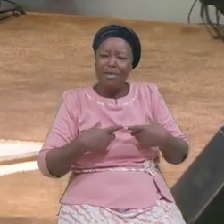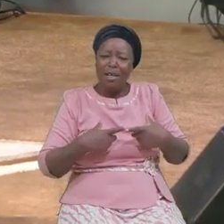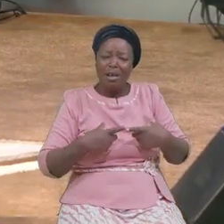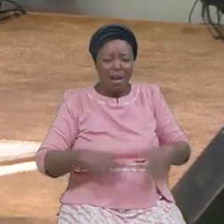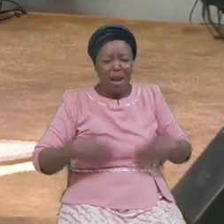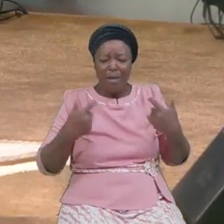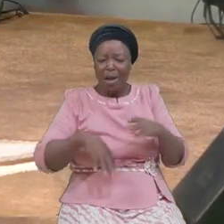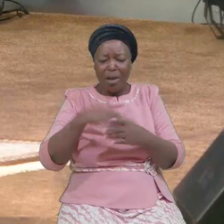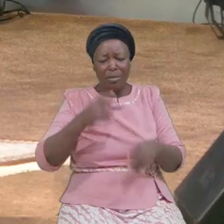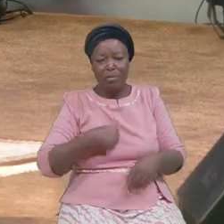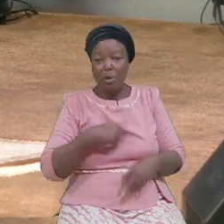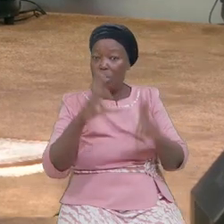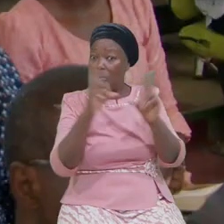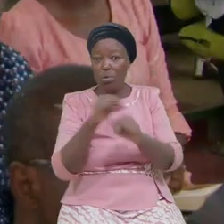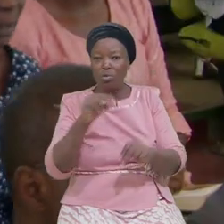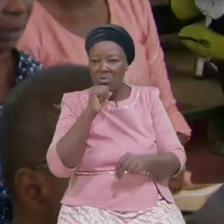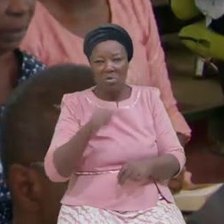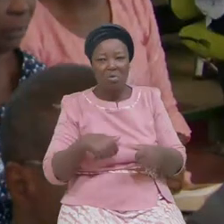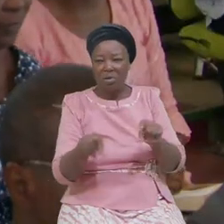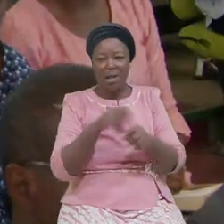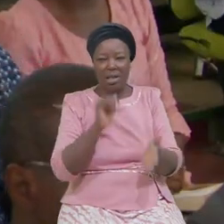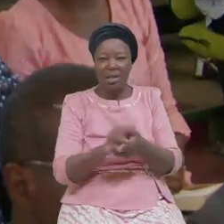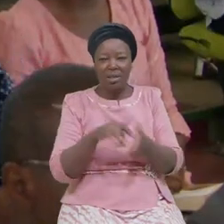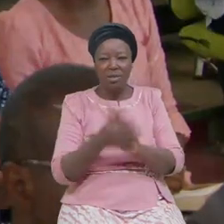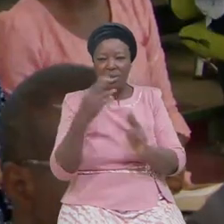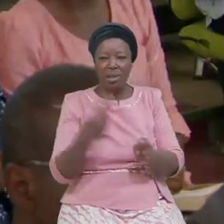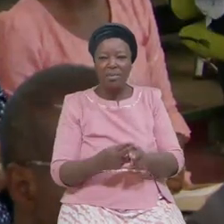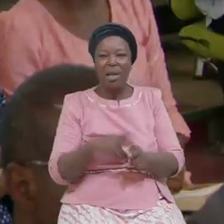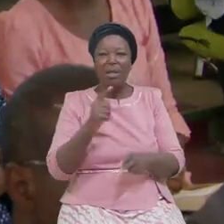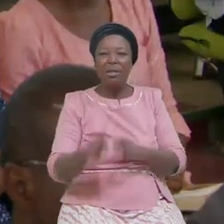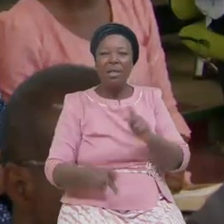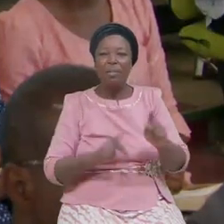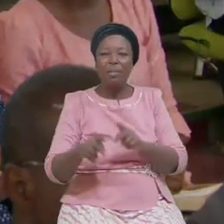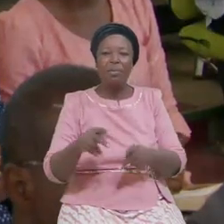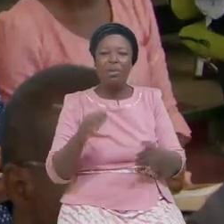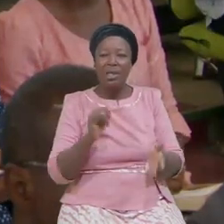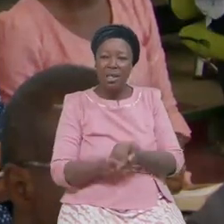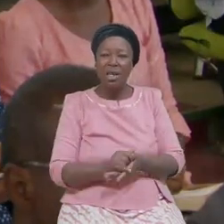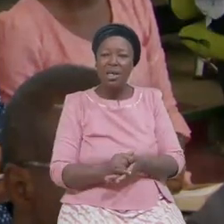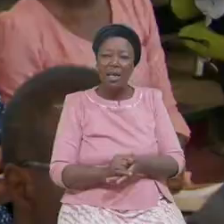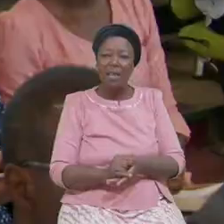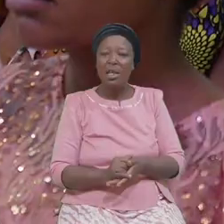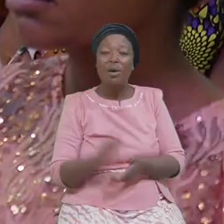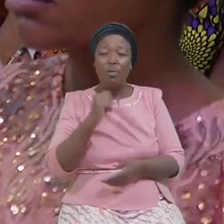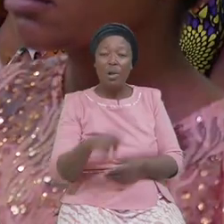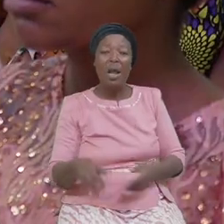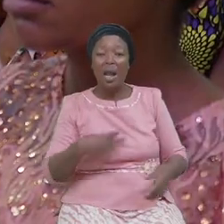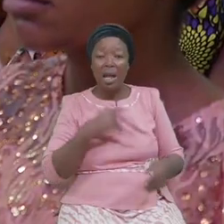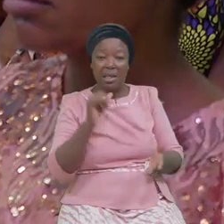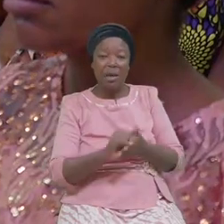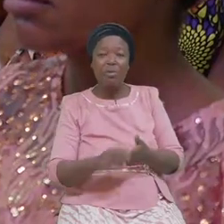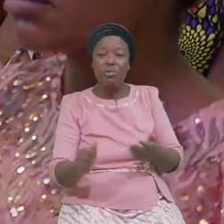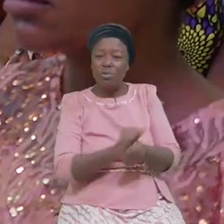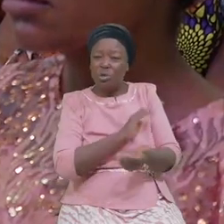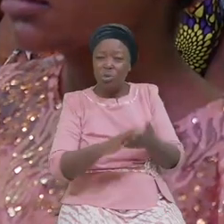you will not continue like that. The people that would like to squeeze life, joy,